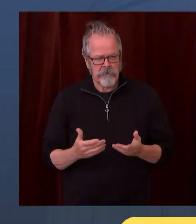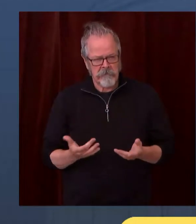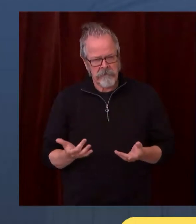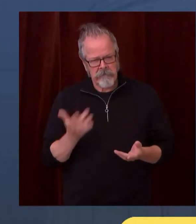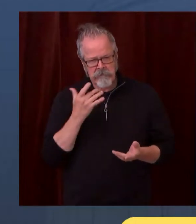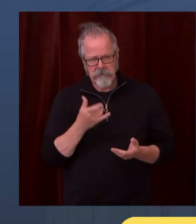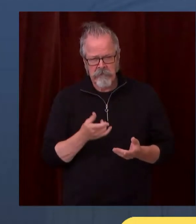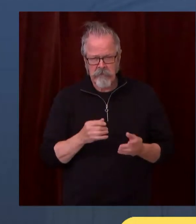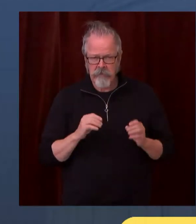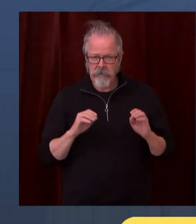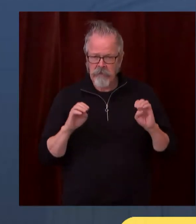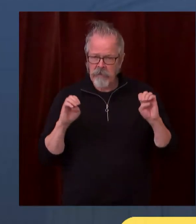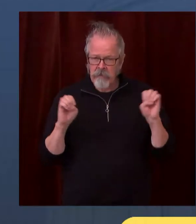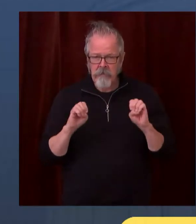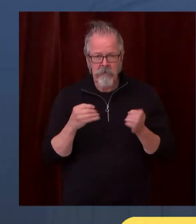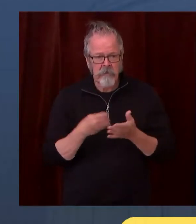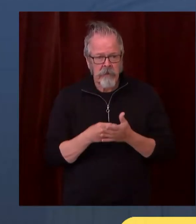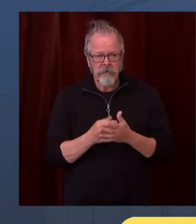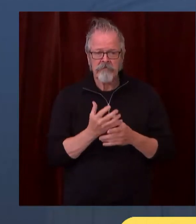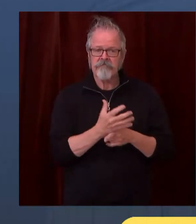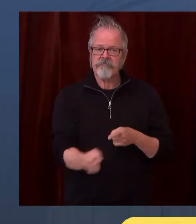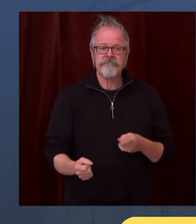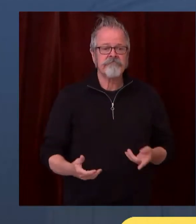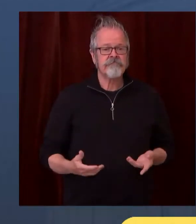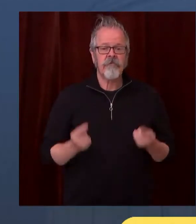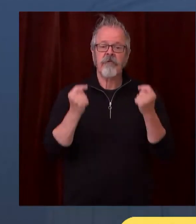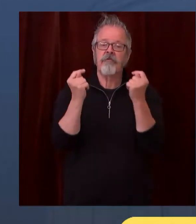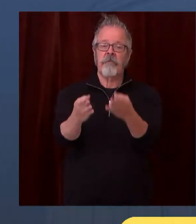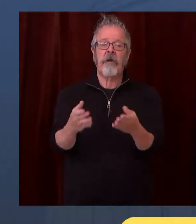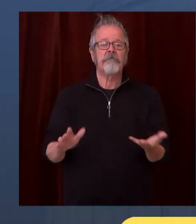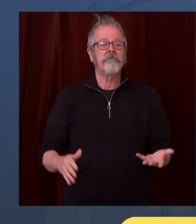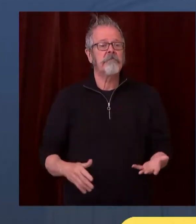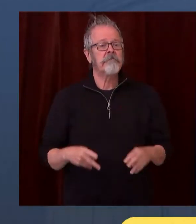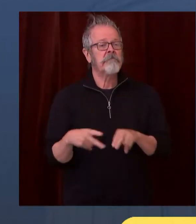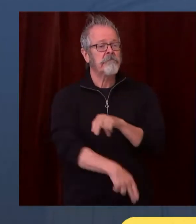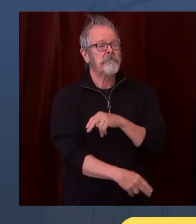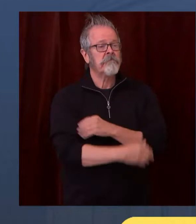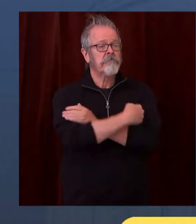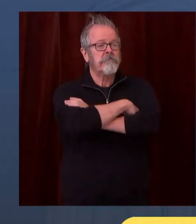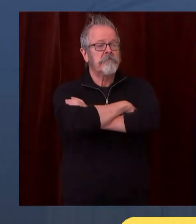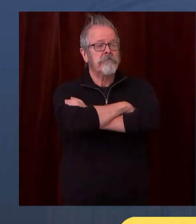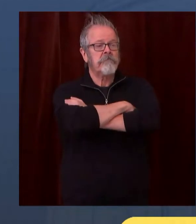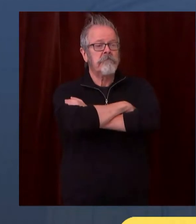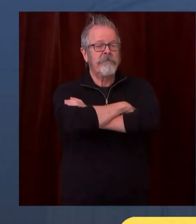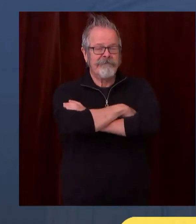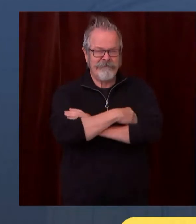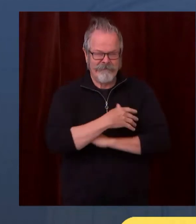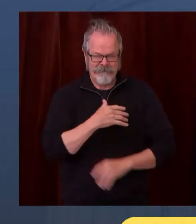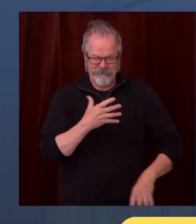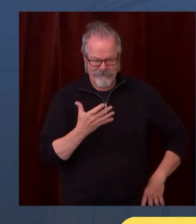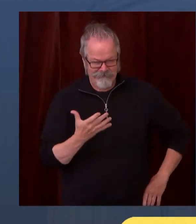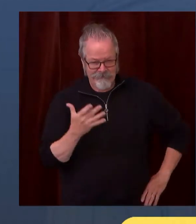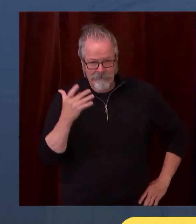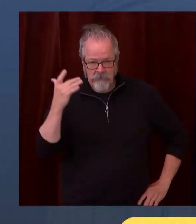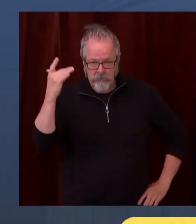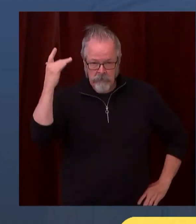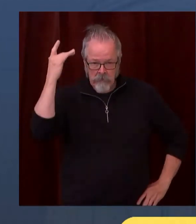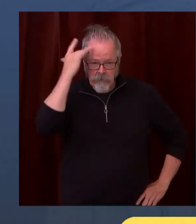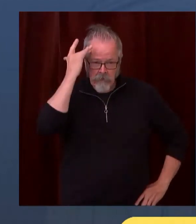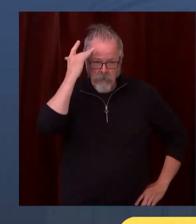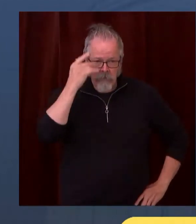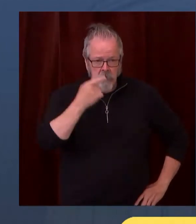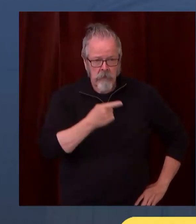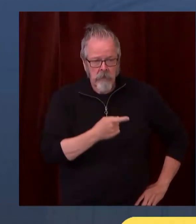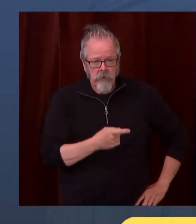this would be distributed on a first-come, first-served basis. So it is less than half what people need, because it's